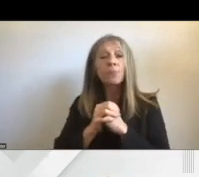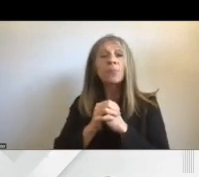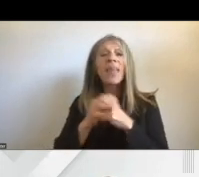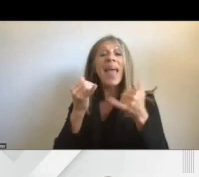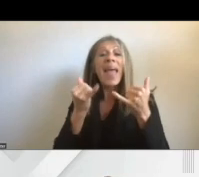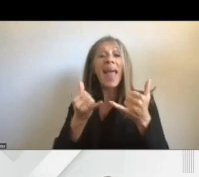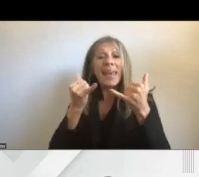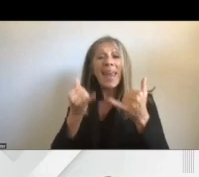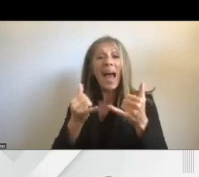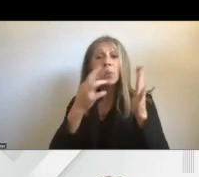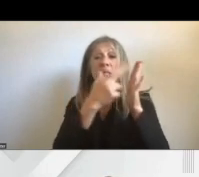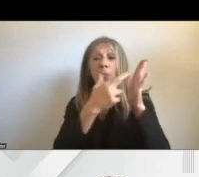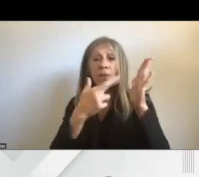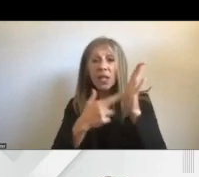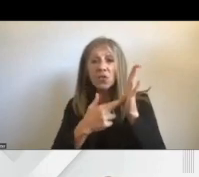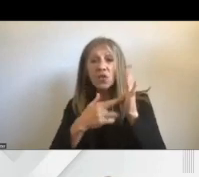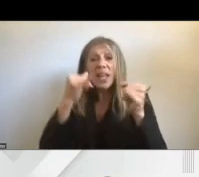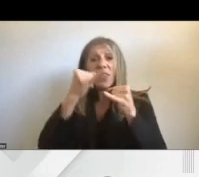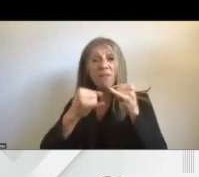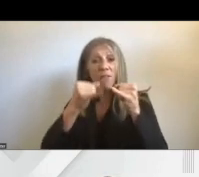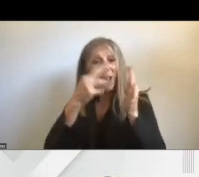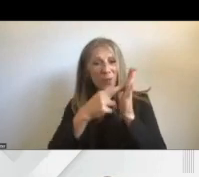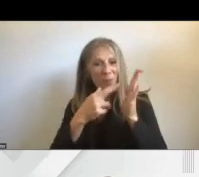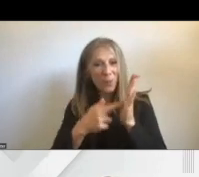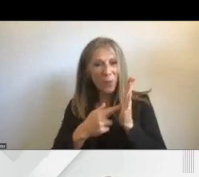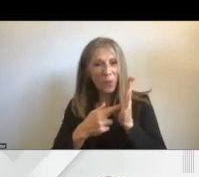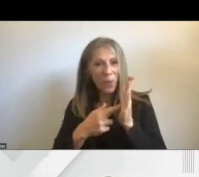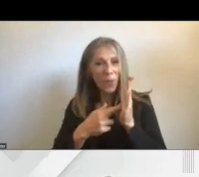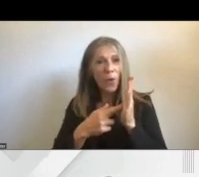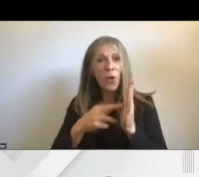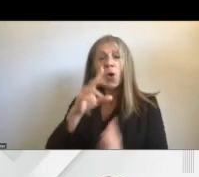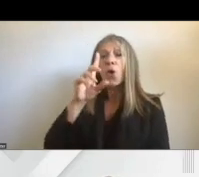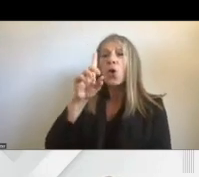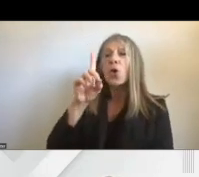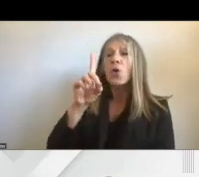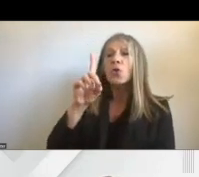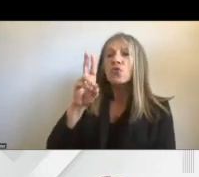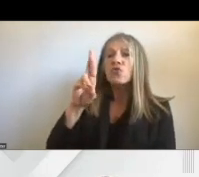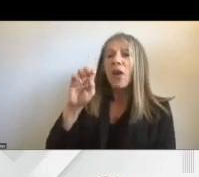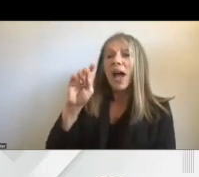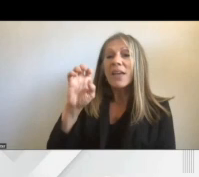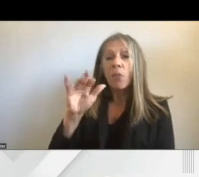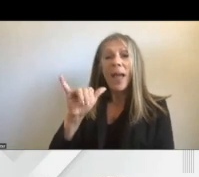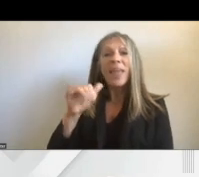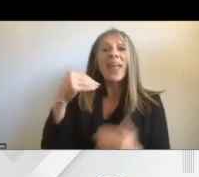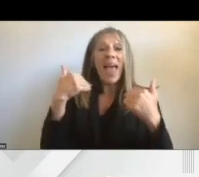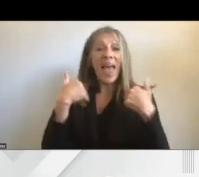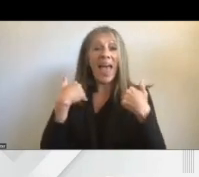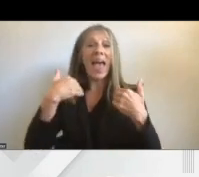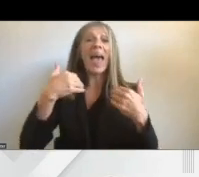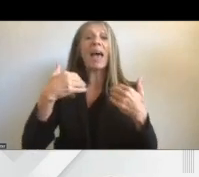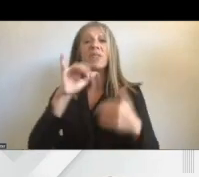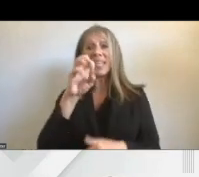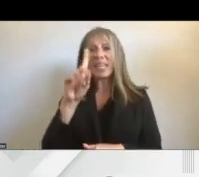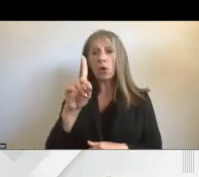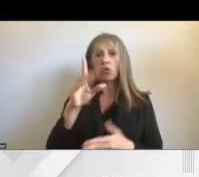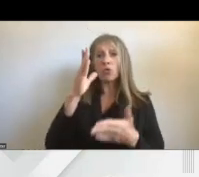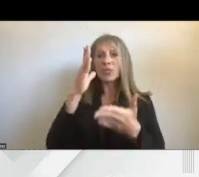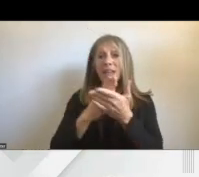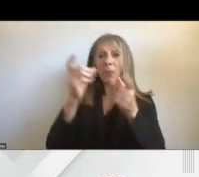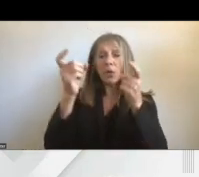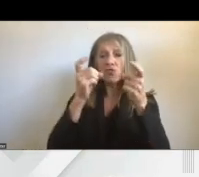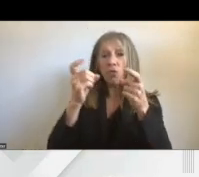width of the landing. At cut-through pedestrian refuge islands, detectable warning surfaces must extend the full width